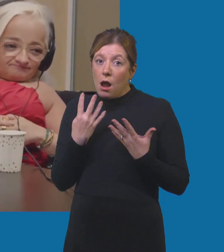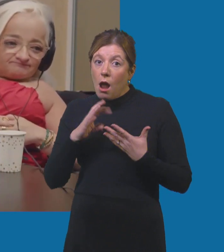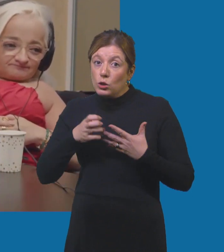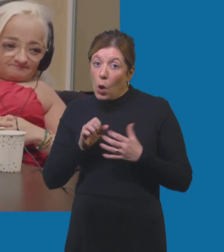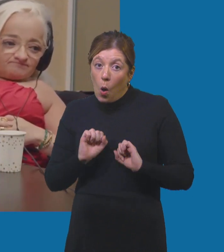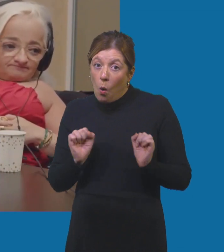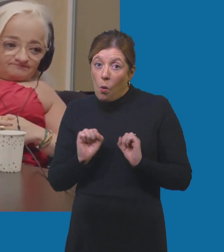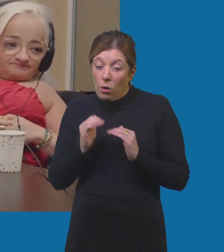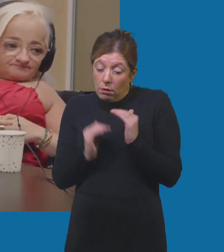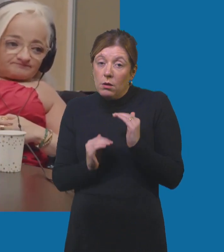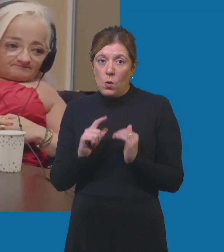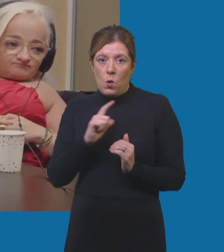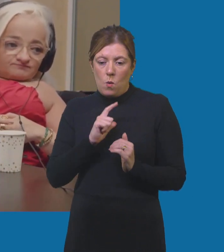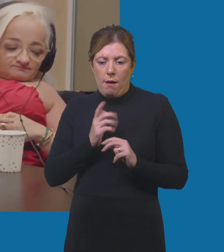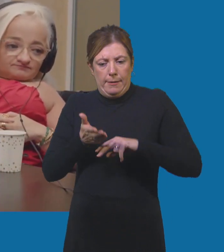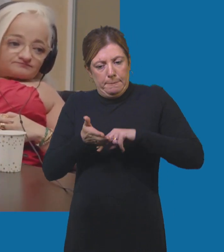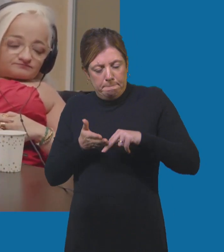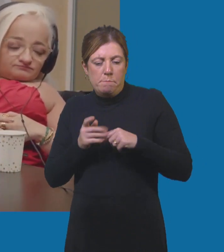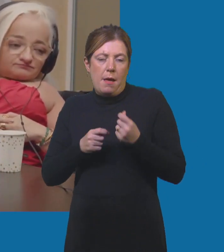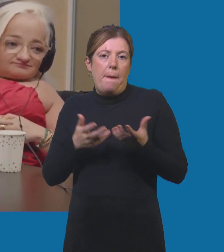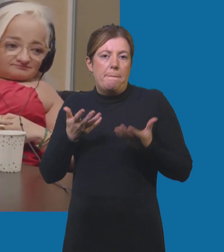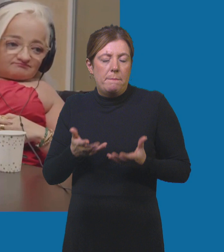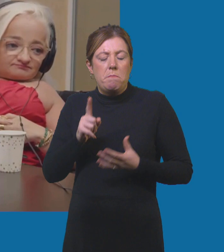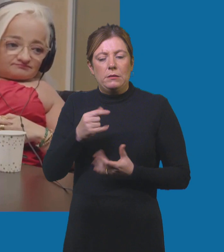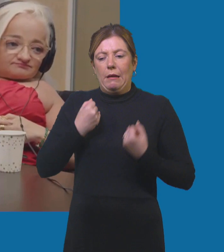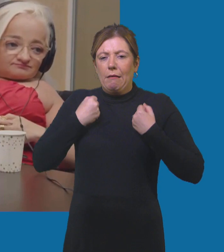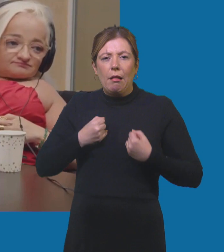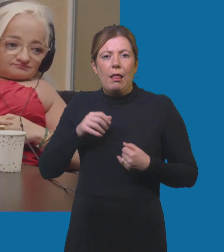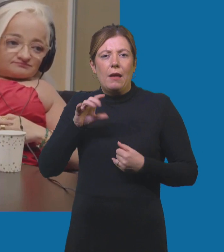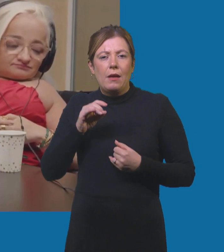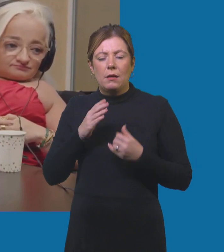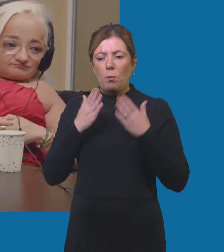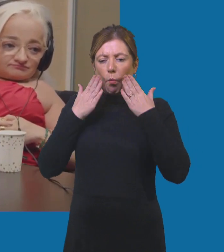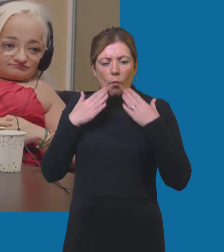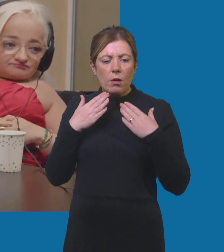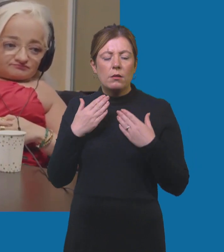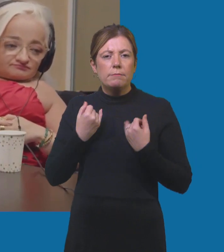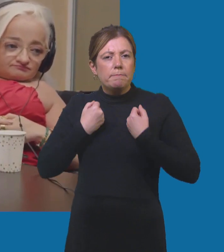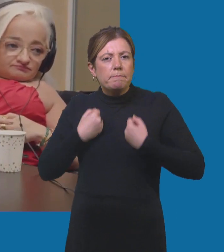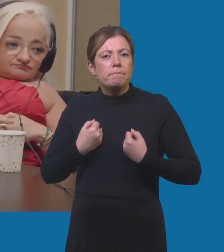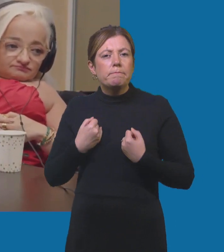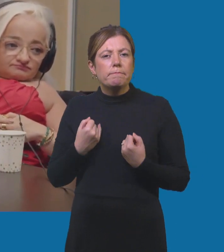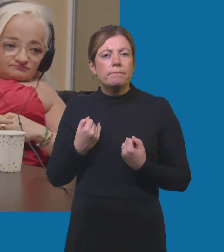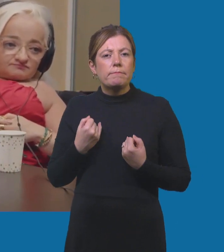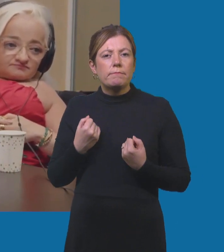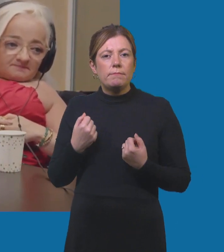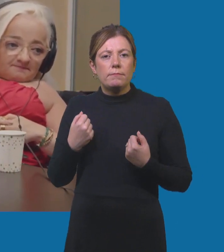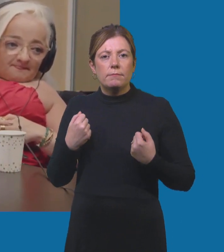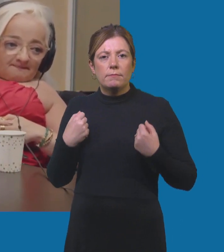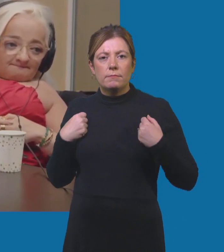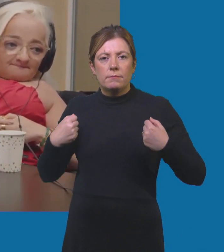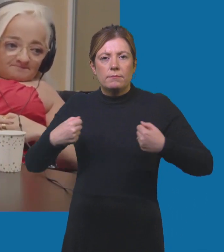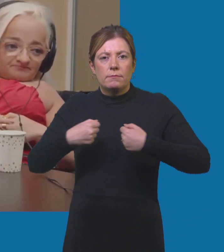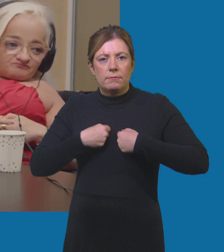in weight as well, obviously because of the limb loss, but the infections, and my face was very gaunt, and where I had a jacket on, the arm